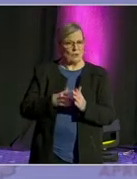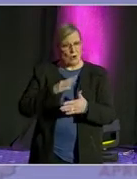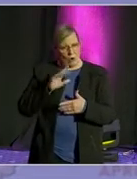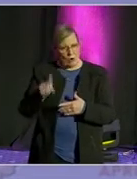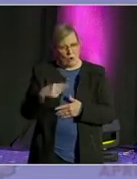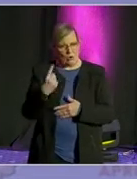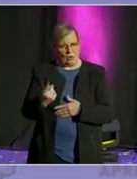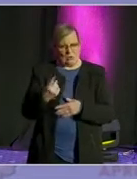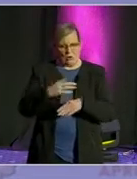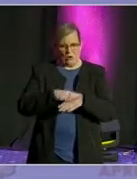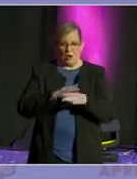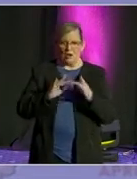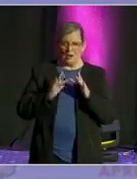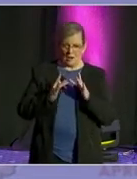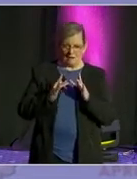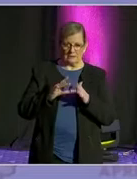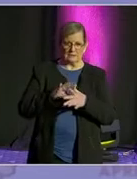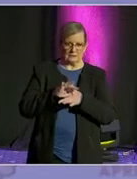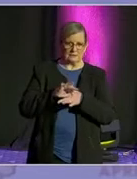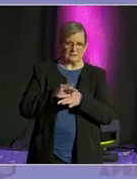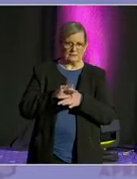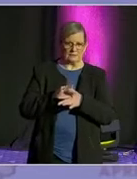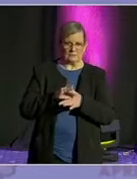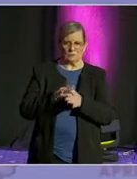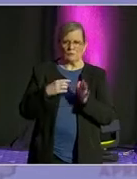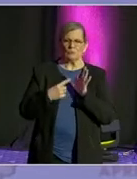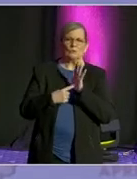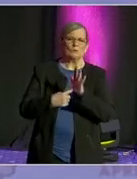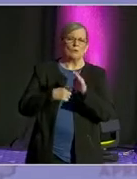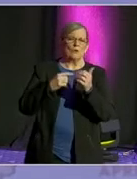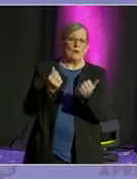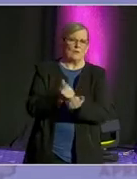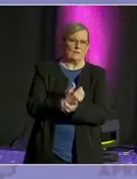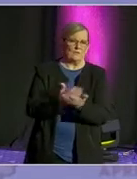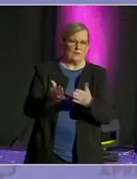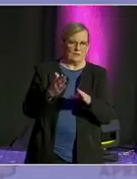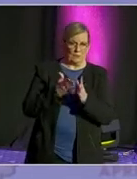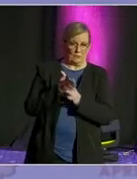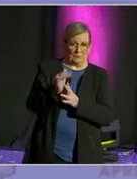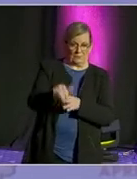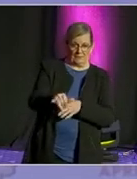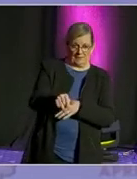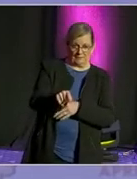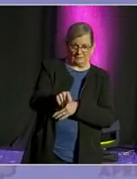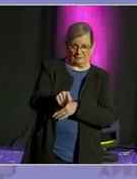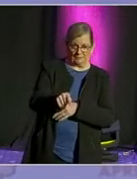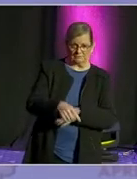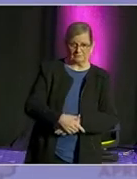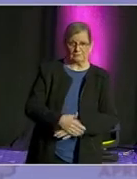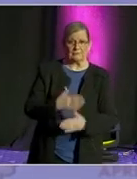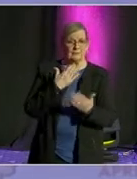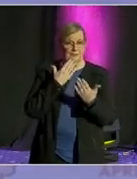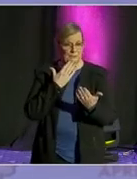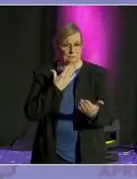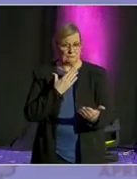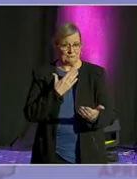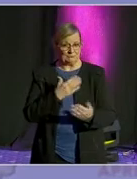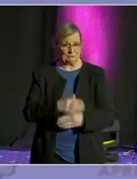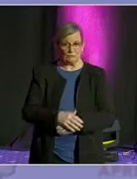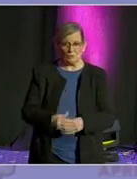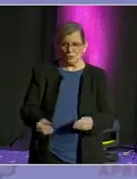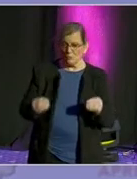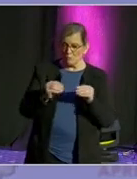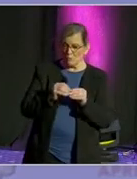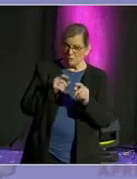our partners, so we're happy to be showcasing that wonderful platform this year as well. So more special guests